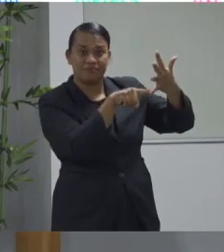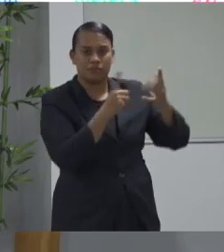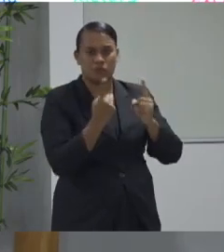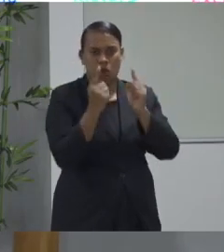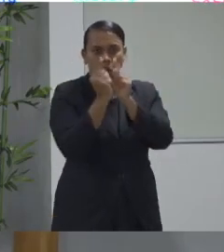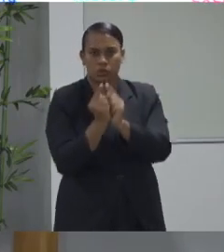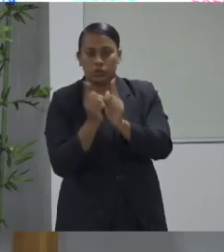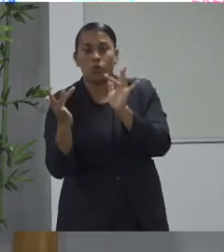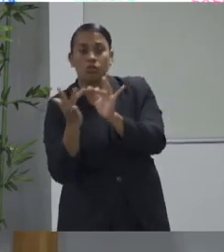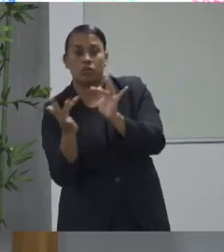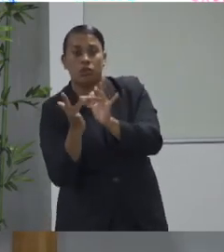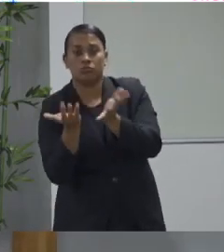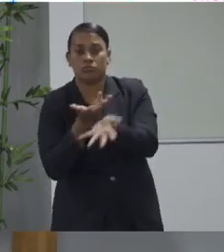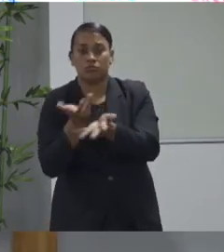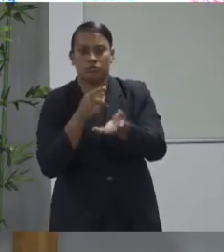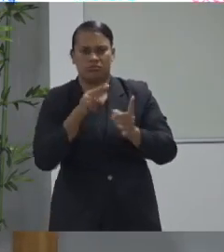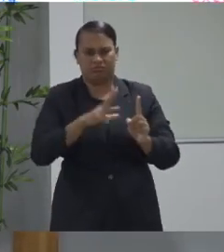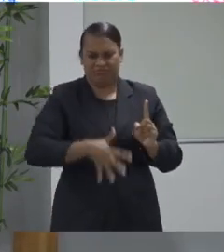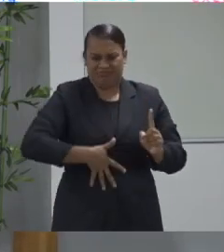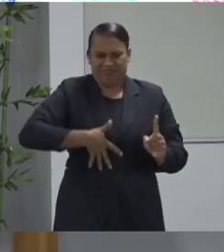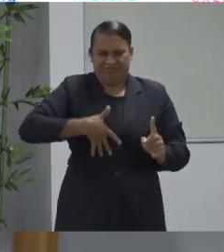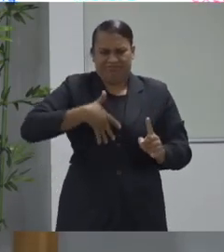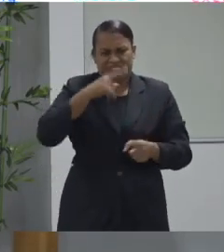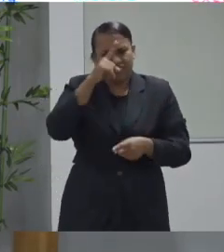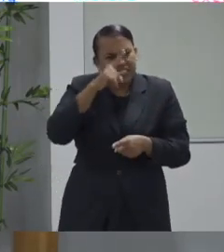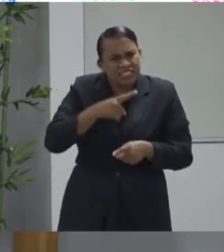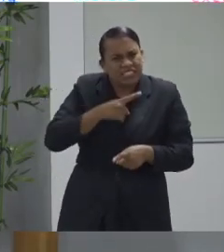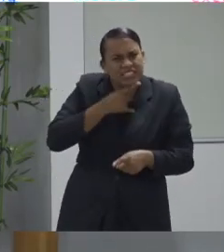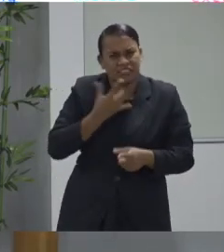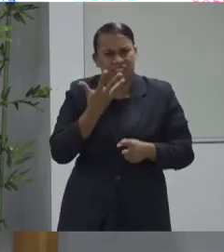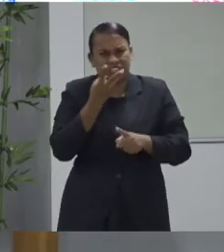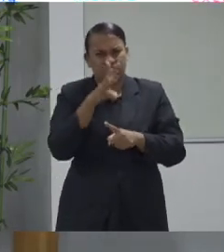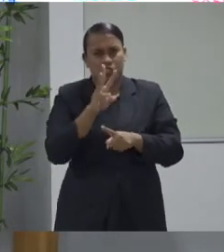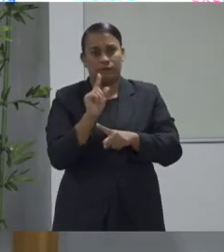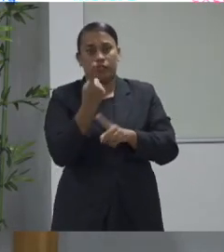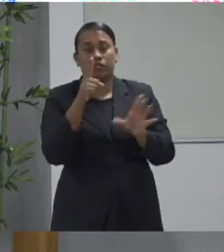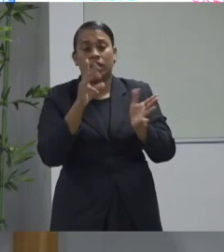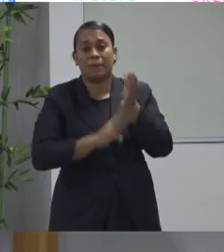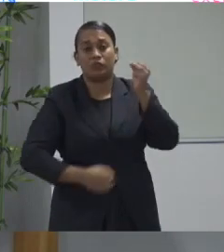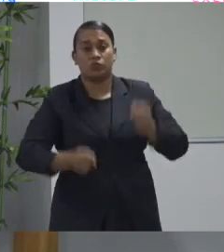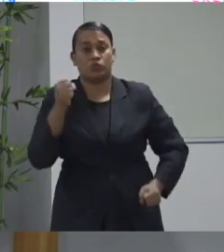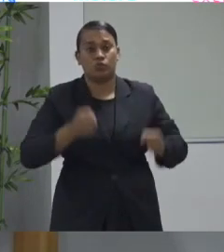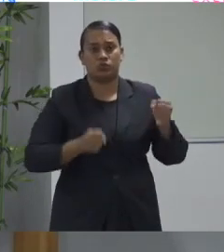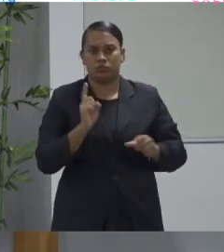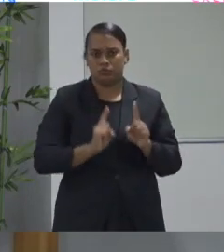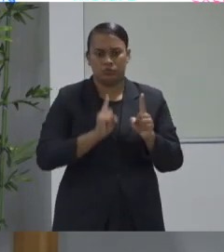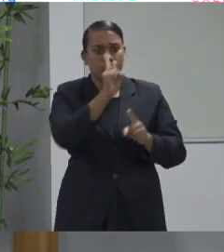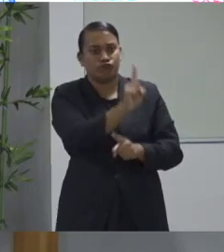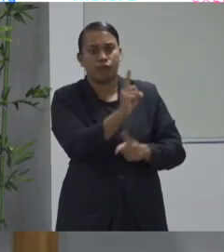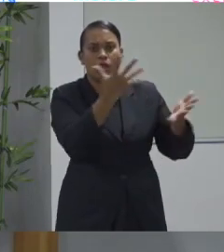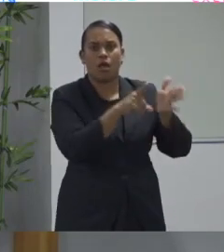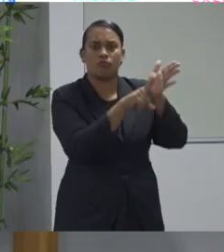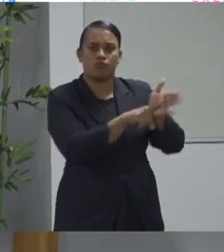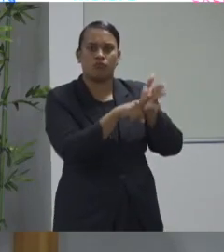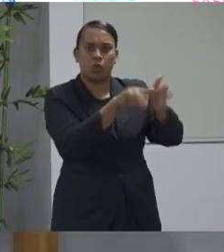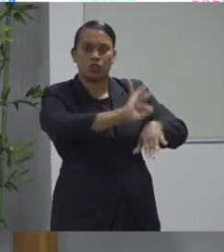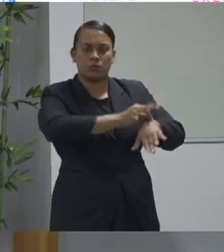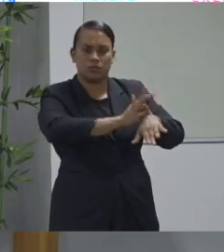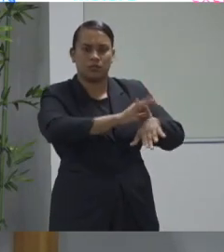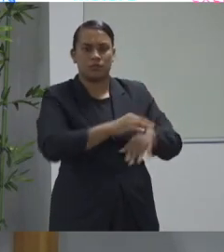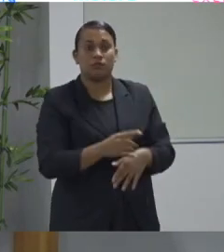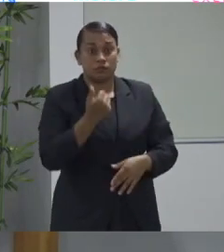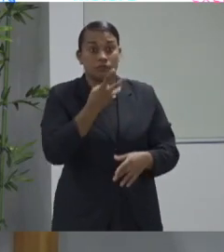She developed symptoms on the 31st of March. Had presented to Lautoka Hospital and has since